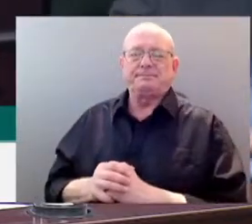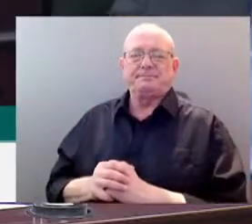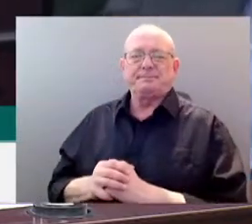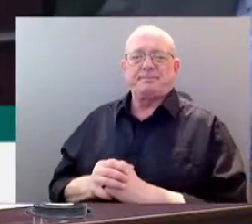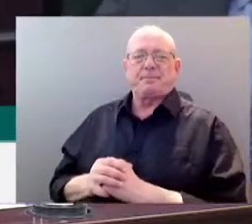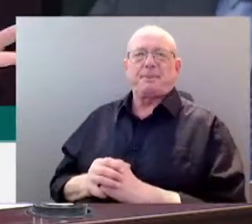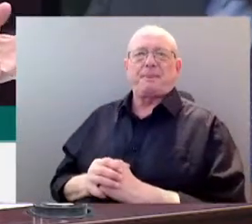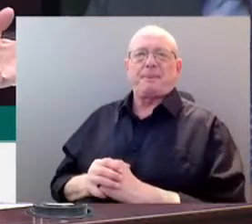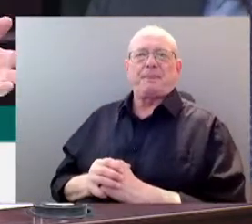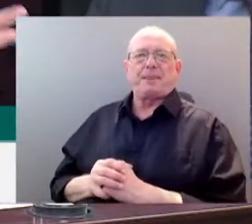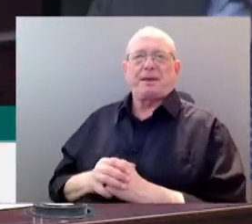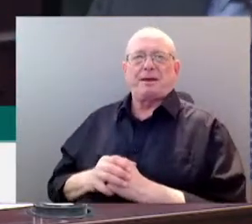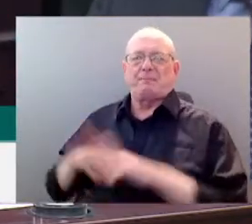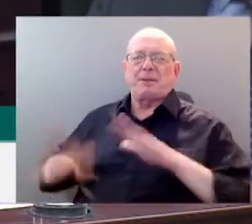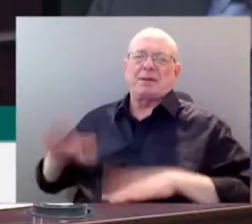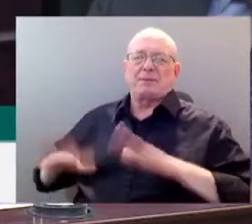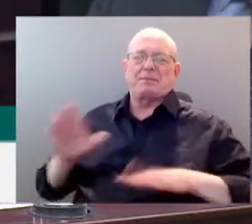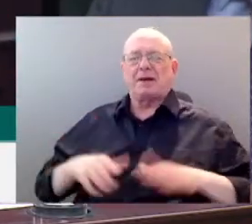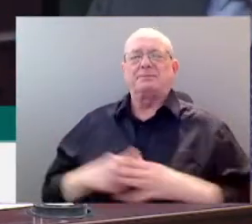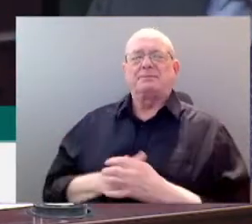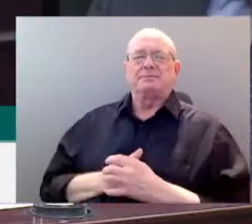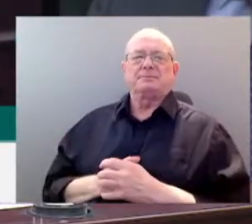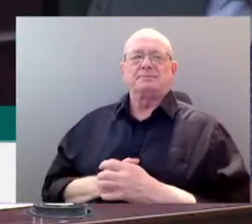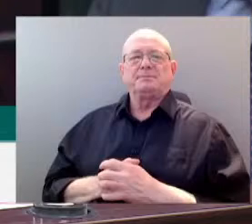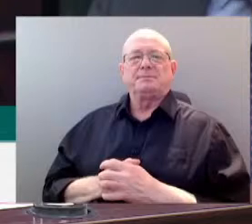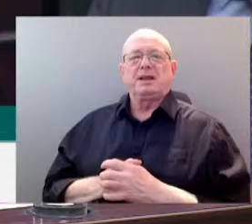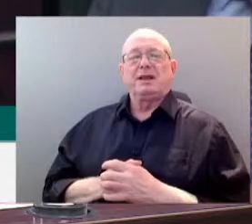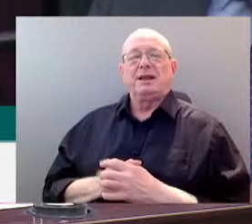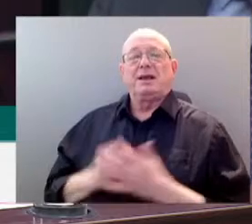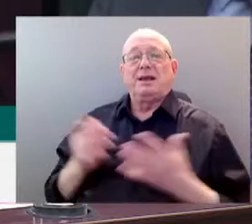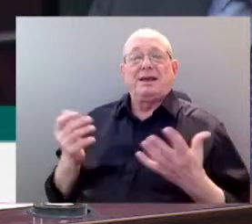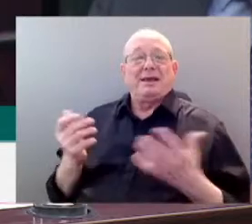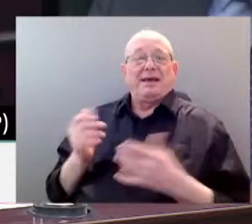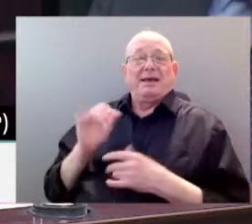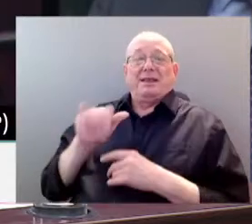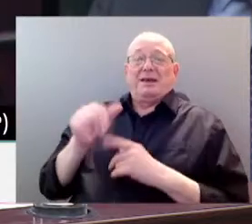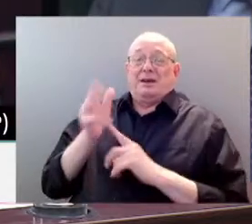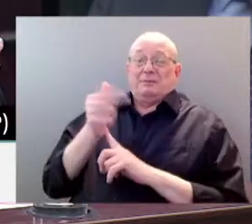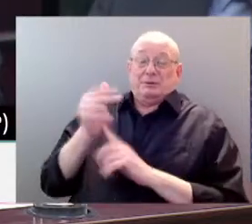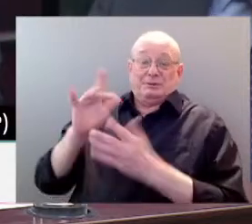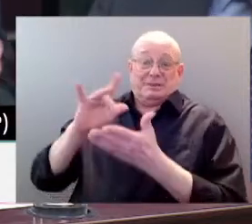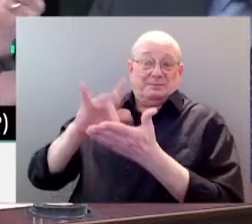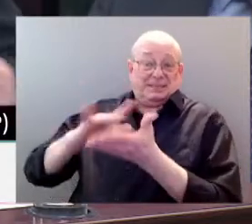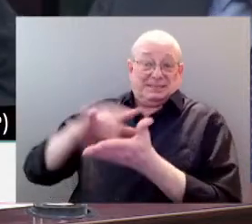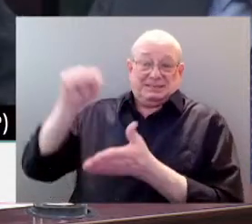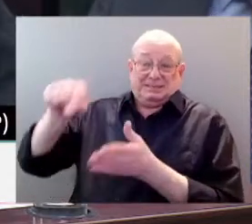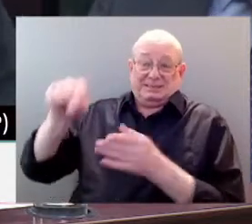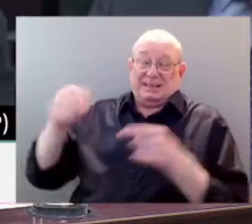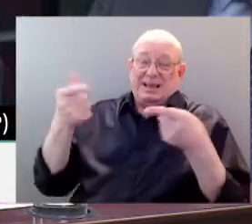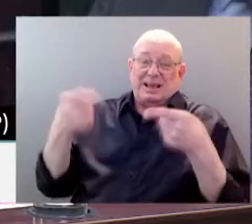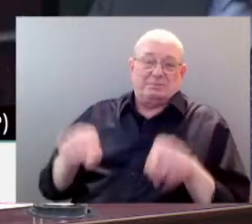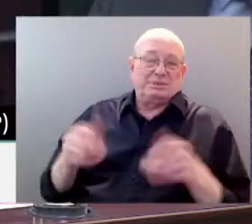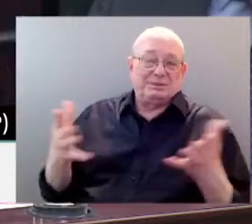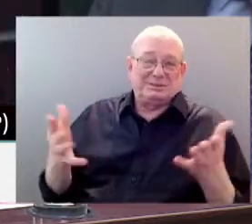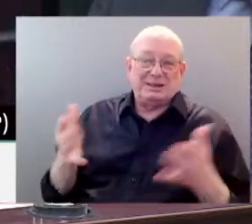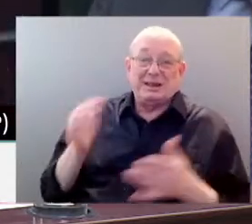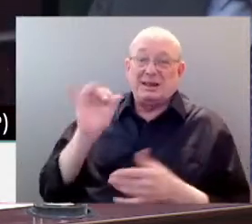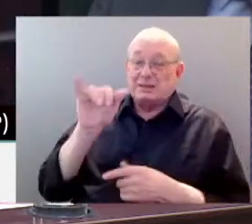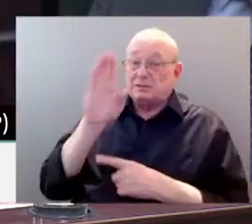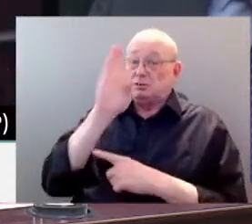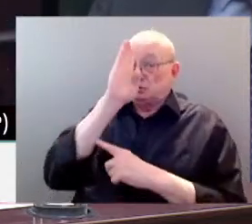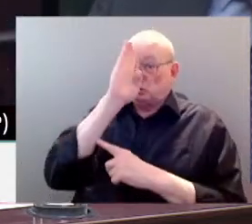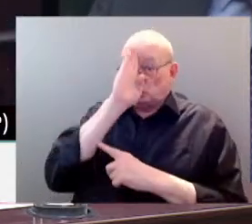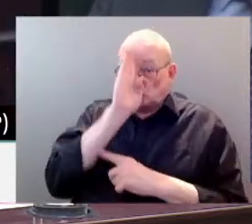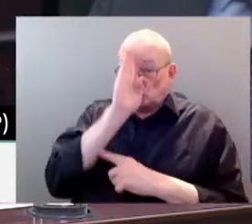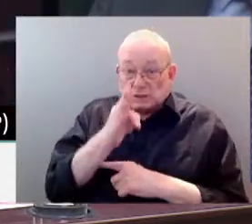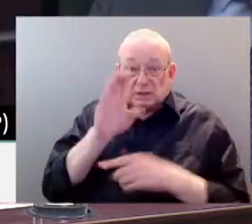opposition well Mr Speaker this Motel medicine is the direct consequence of the premier's decision she even thought it was a good idea at one point